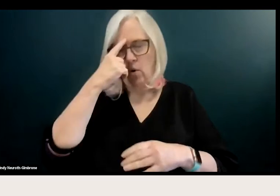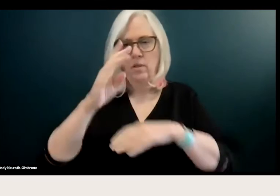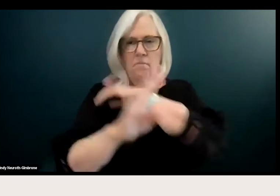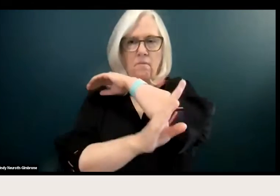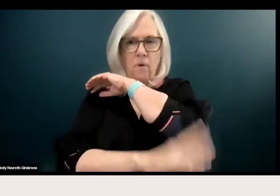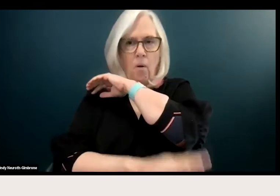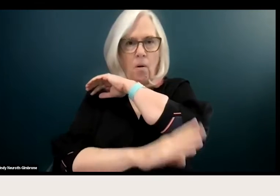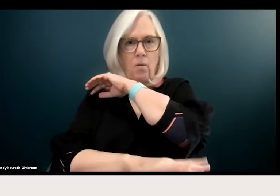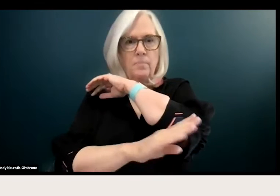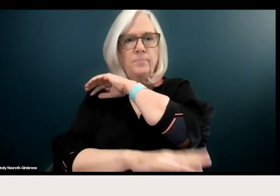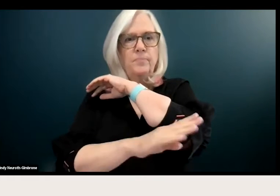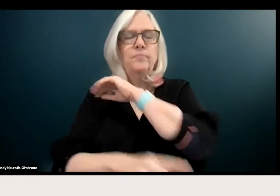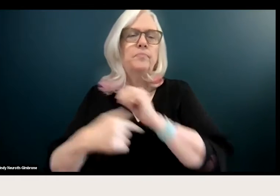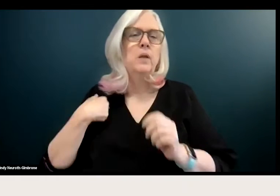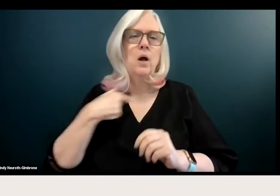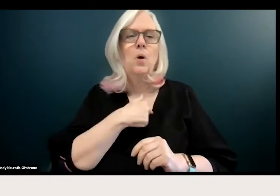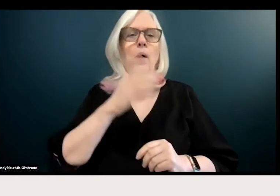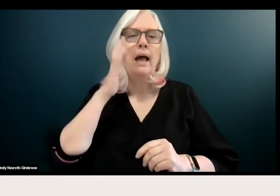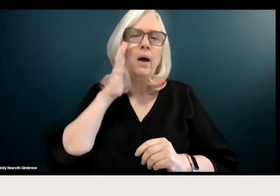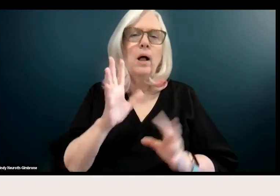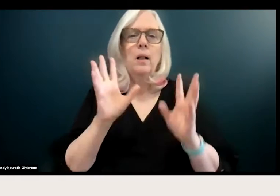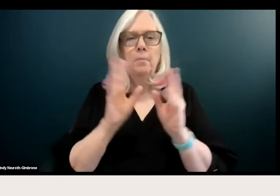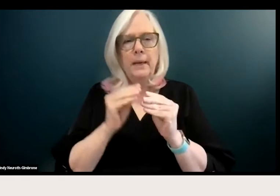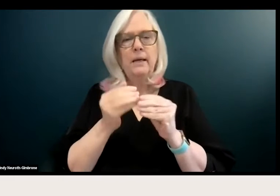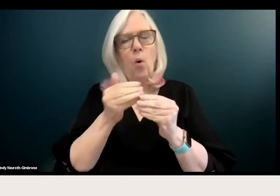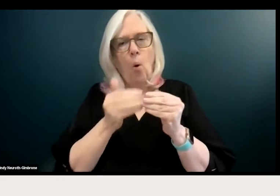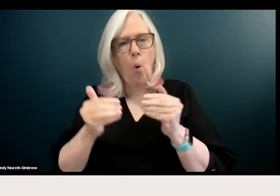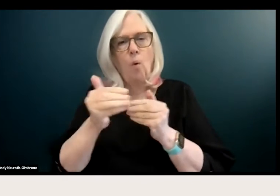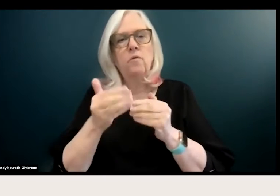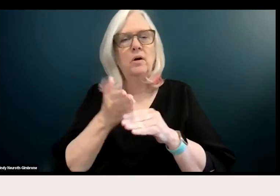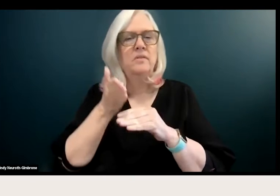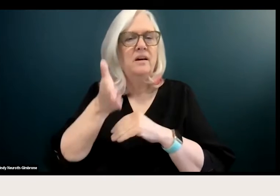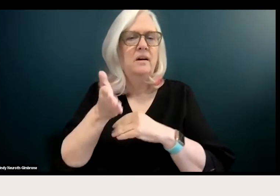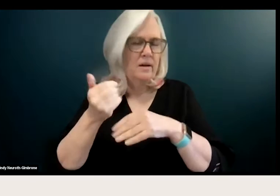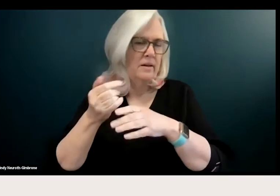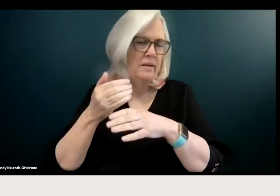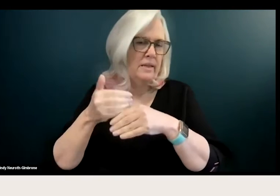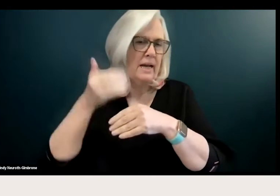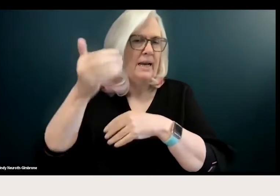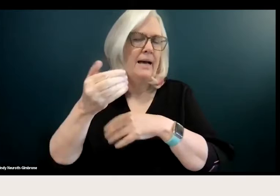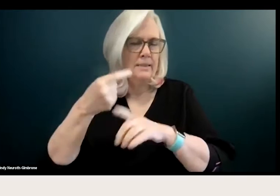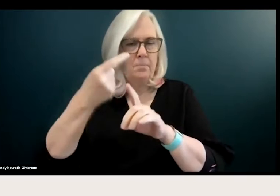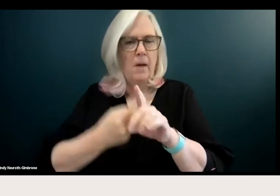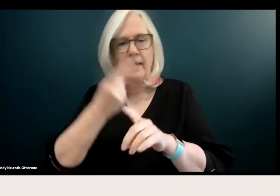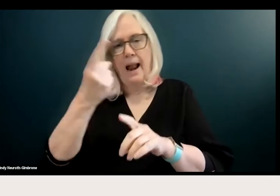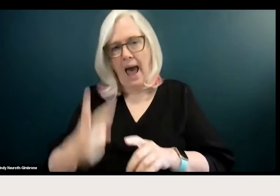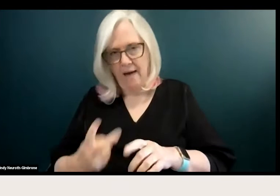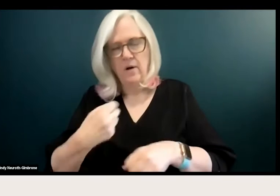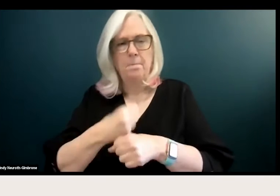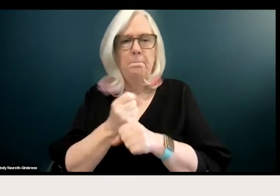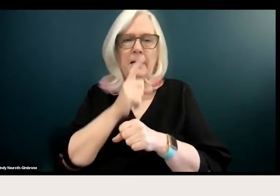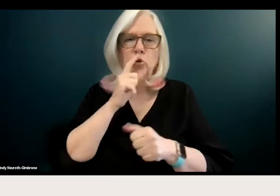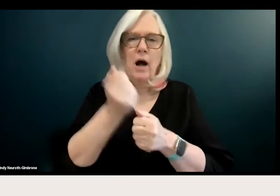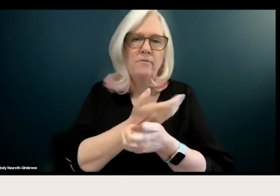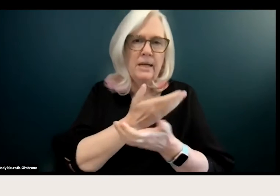So we are going to tediously meet over the next month and a half, just to ensure that everything is working correctly. And we're also going